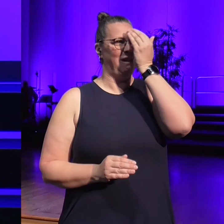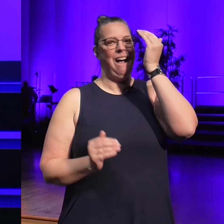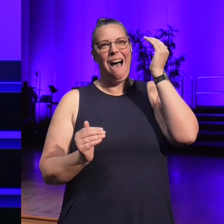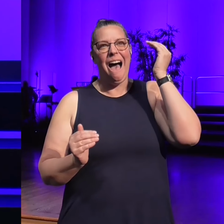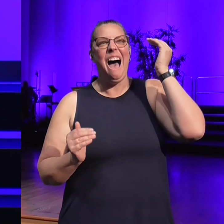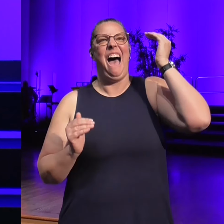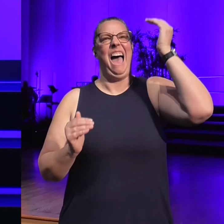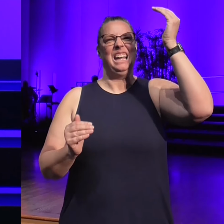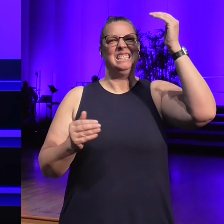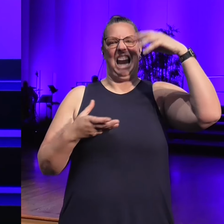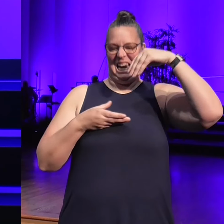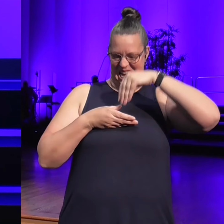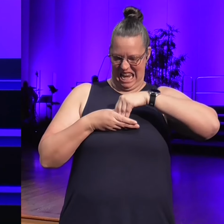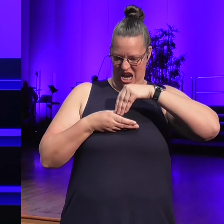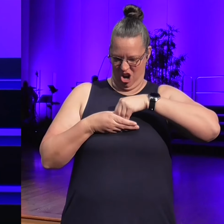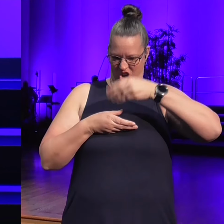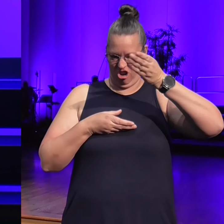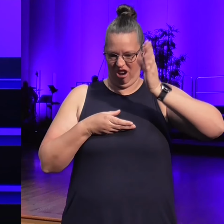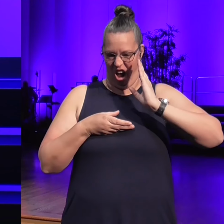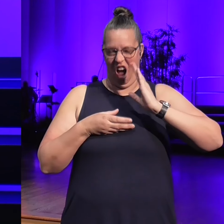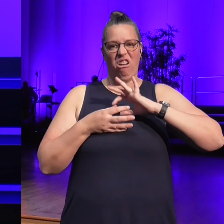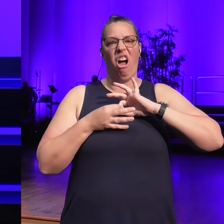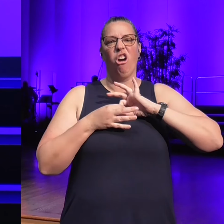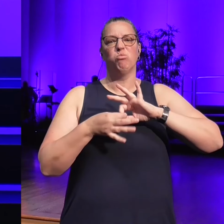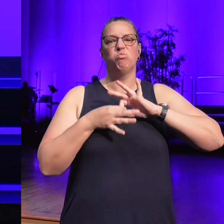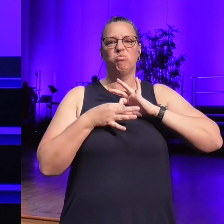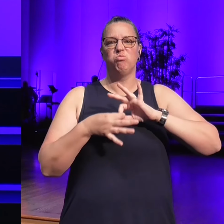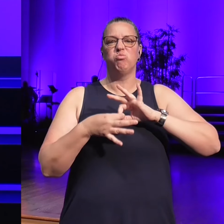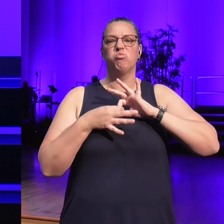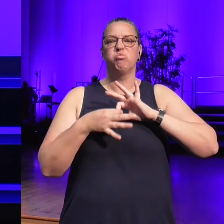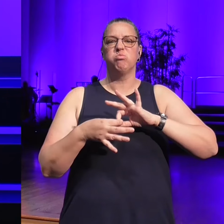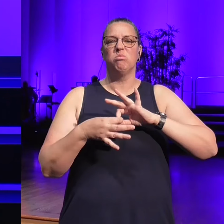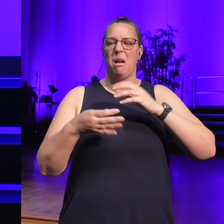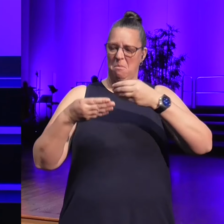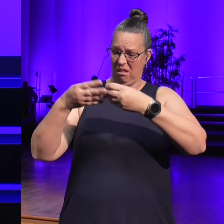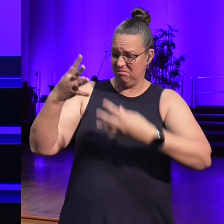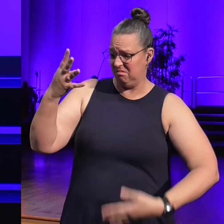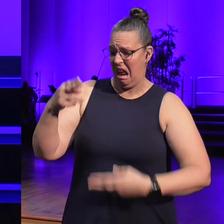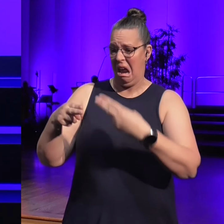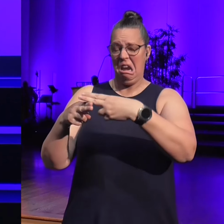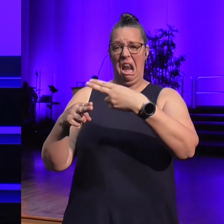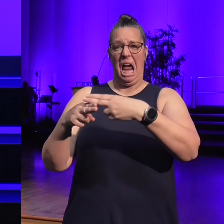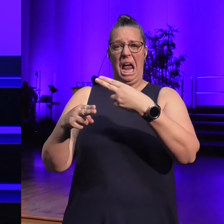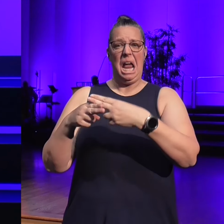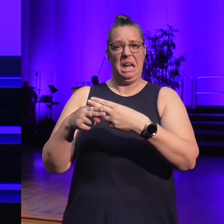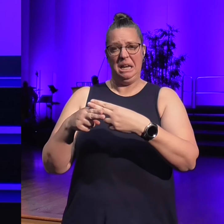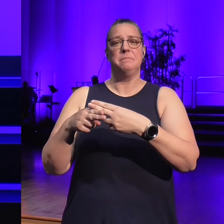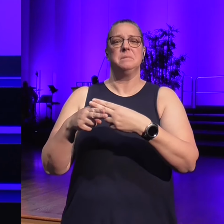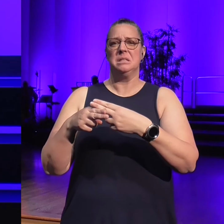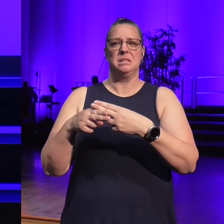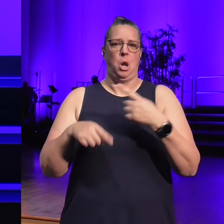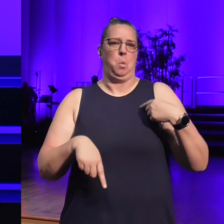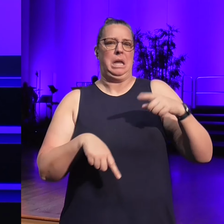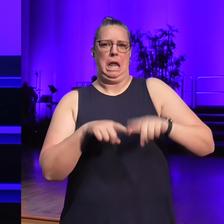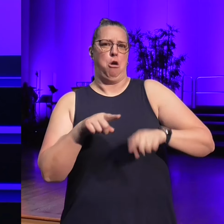and the innermost God are one God, known by many names, and yet it cannot truly be